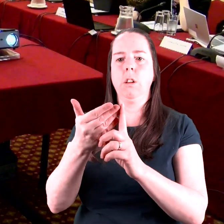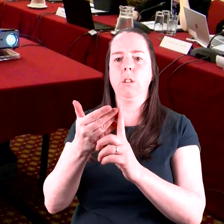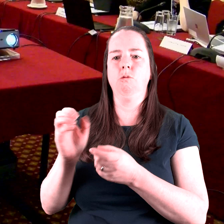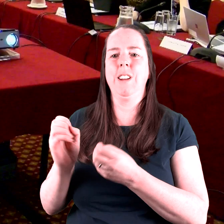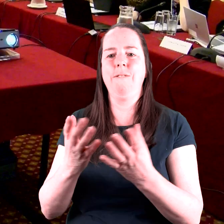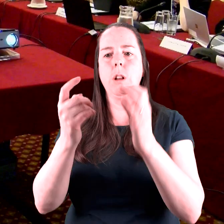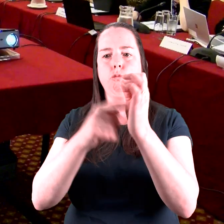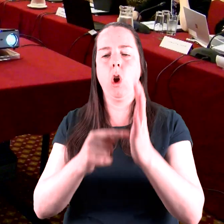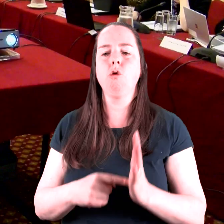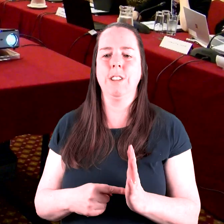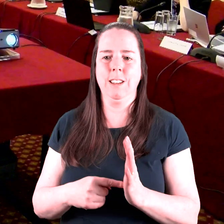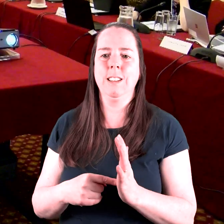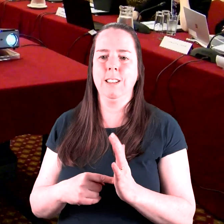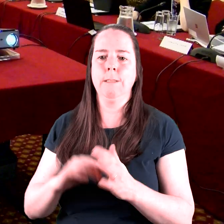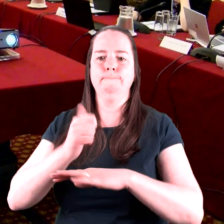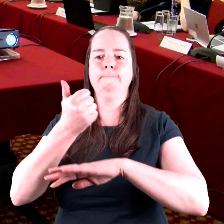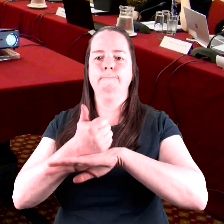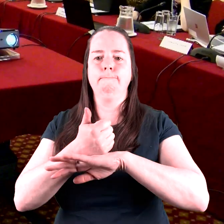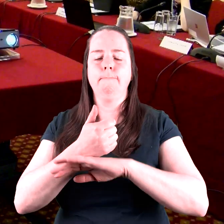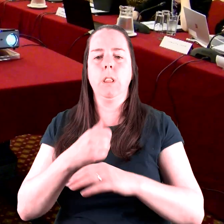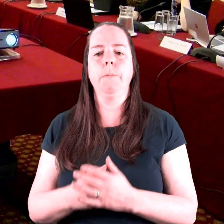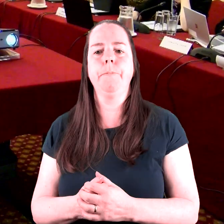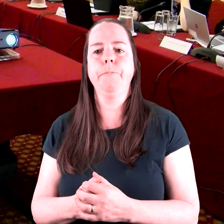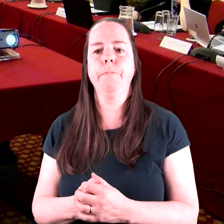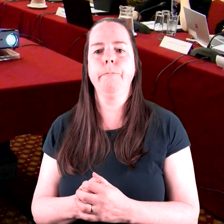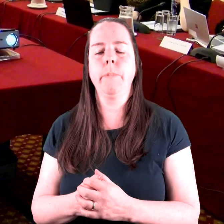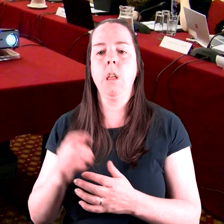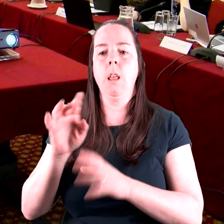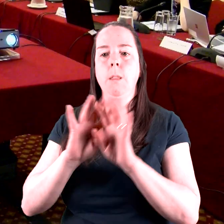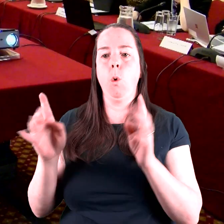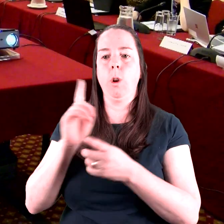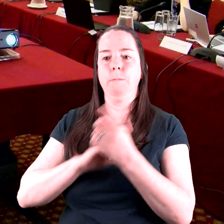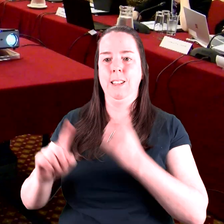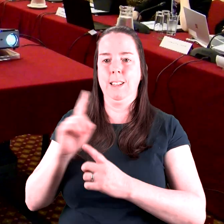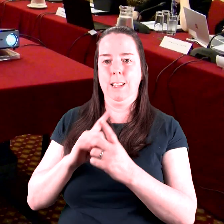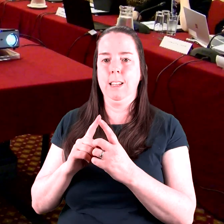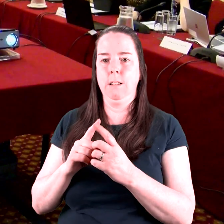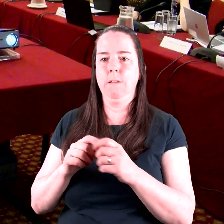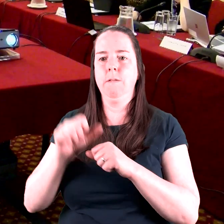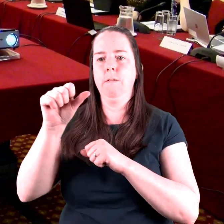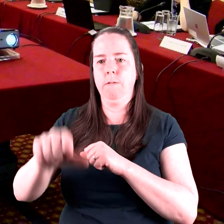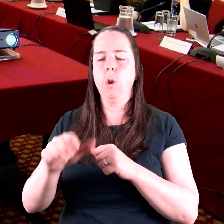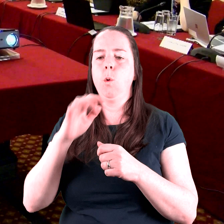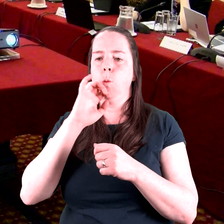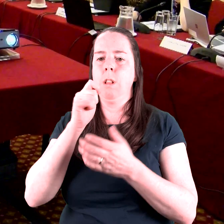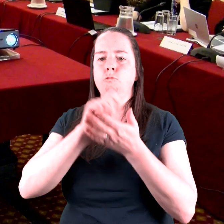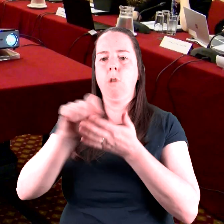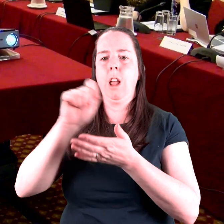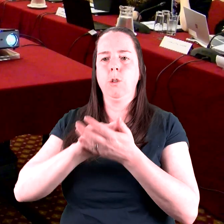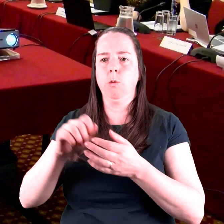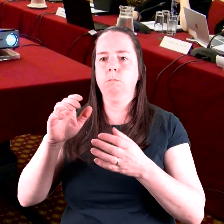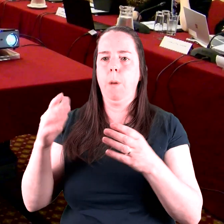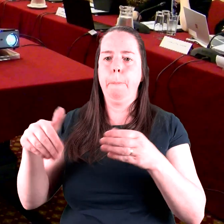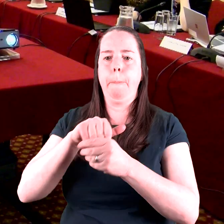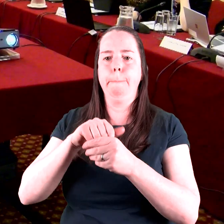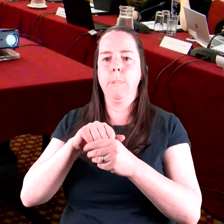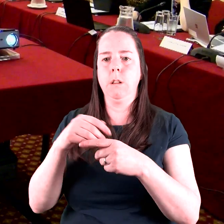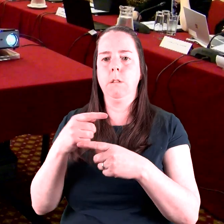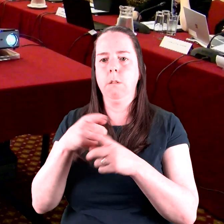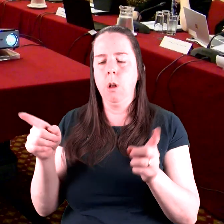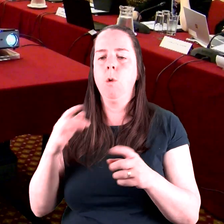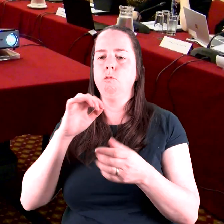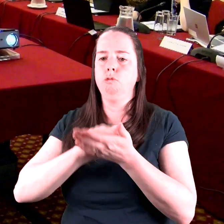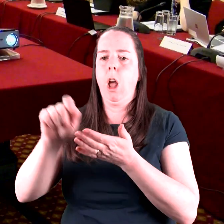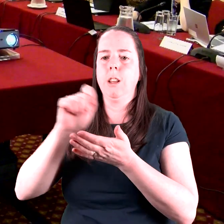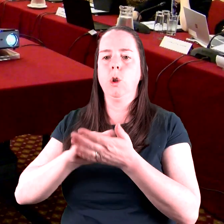the priorities that we together set. Following the board meeting, we will write to all the board members, we'll write to all